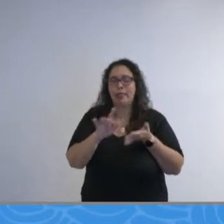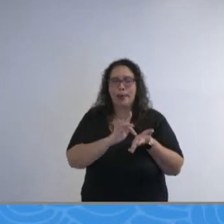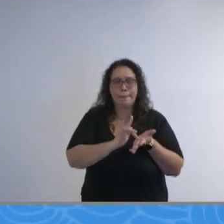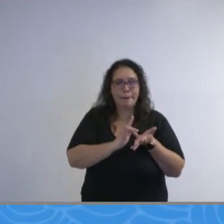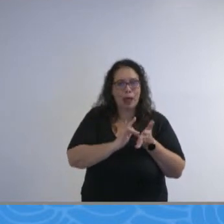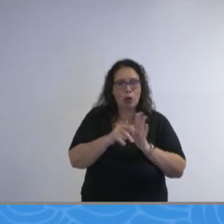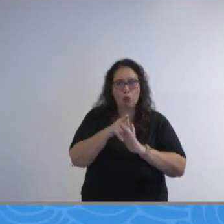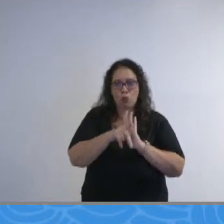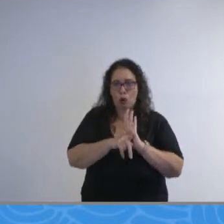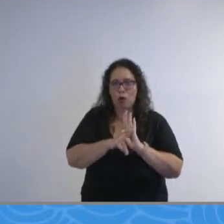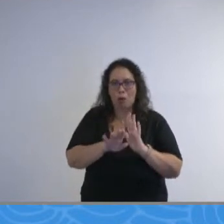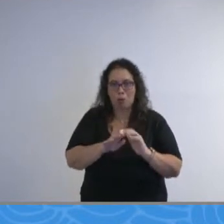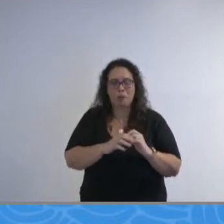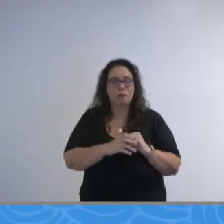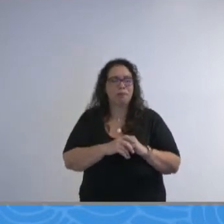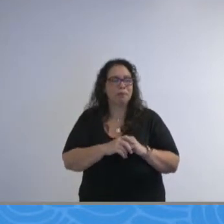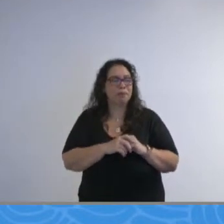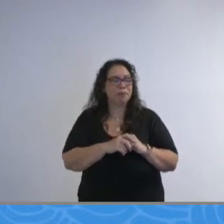Now,